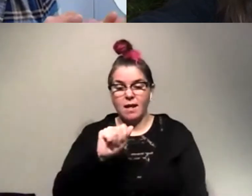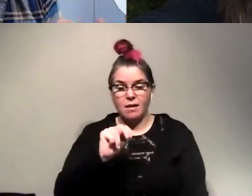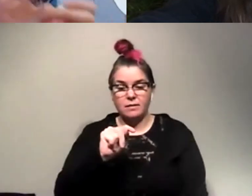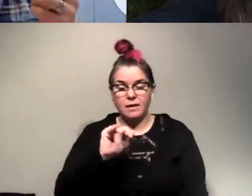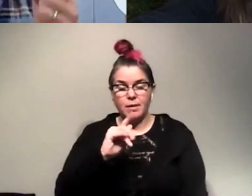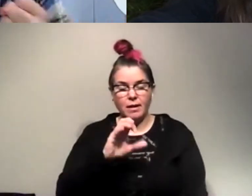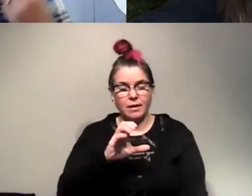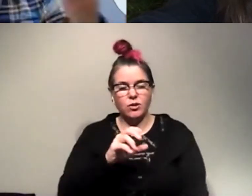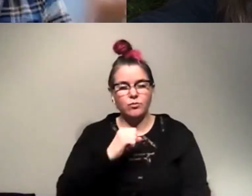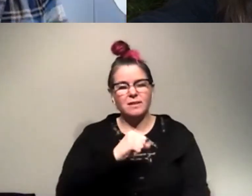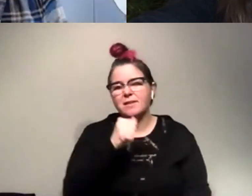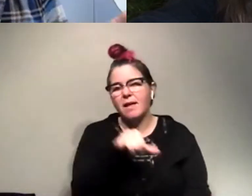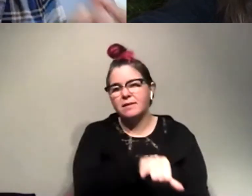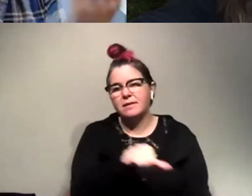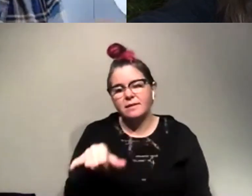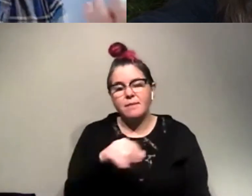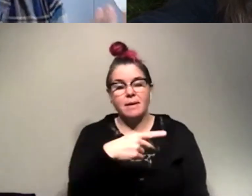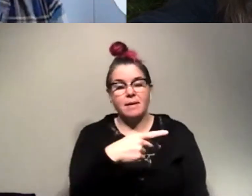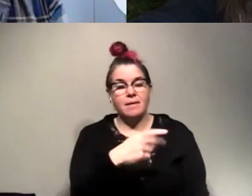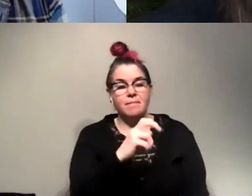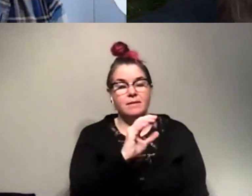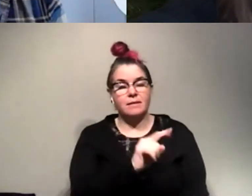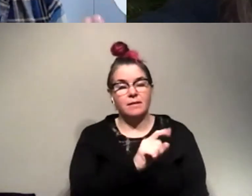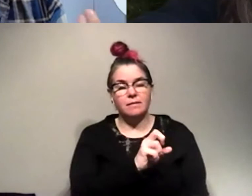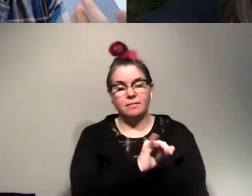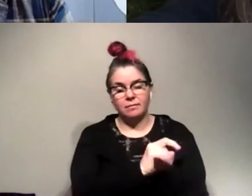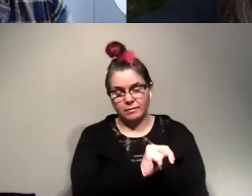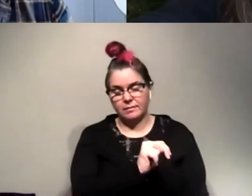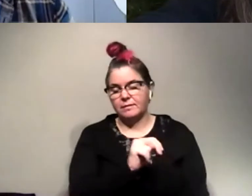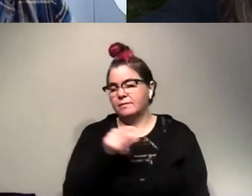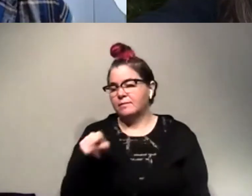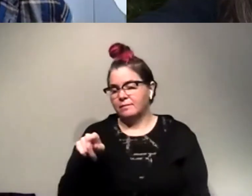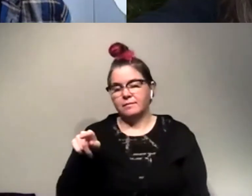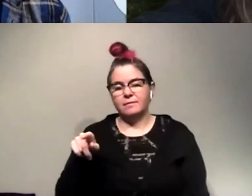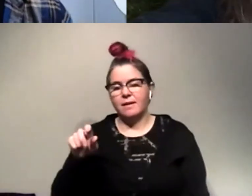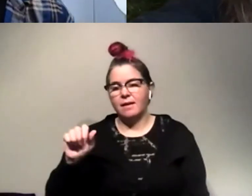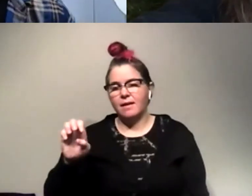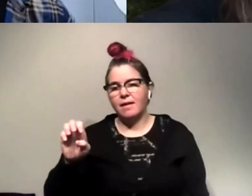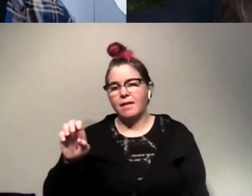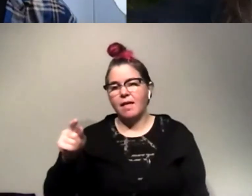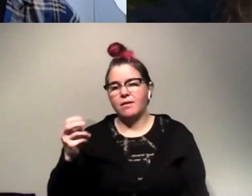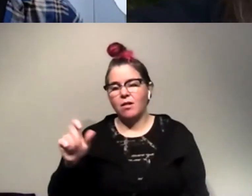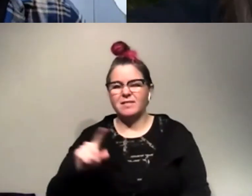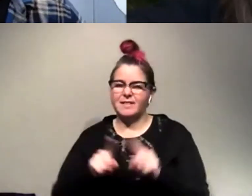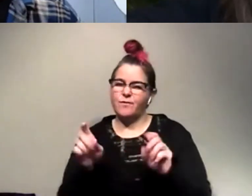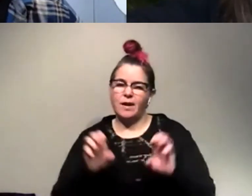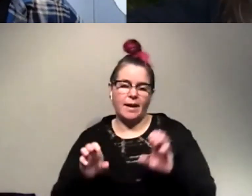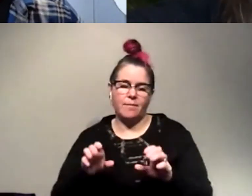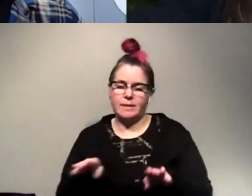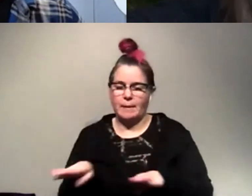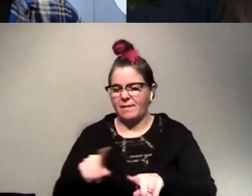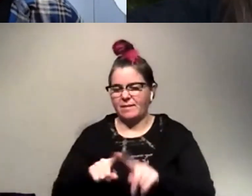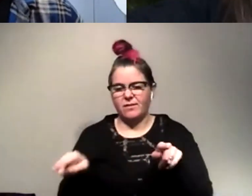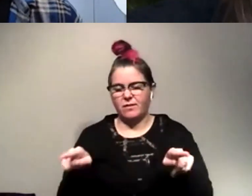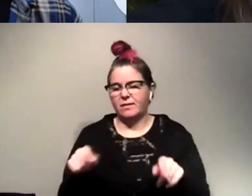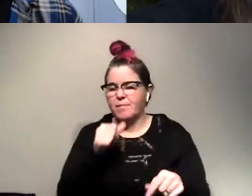know, because ethanol and penicillin are very different chemicals and they act very differently. Awesome. Well, that so is no, I'm not worried great. about. So we